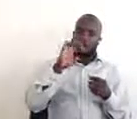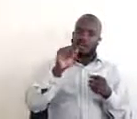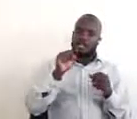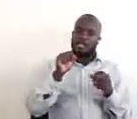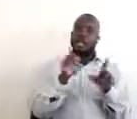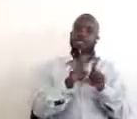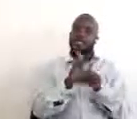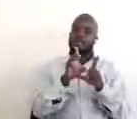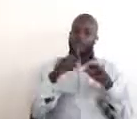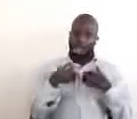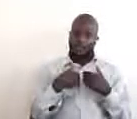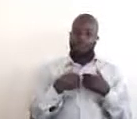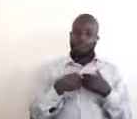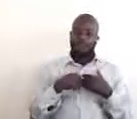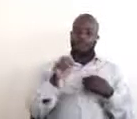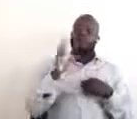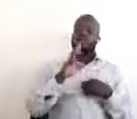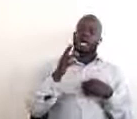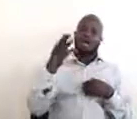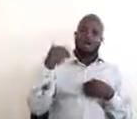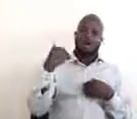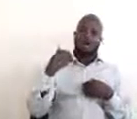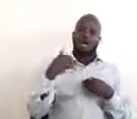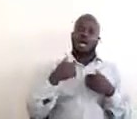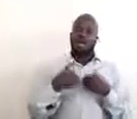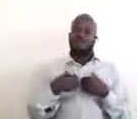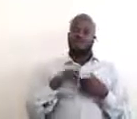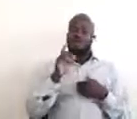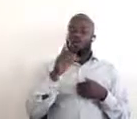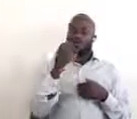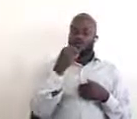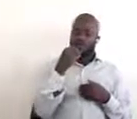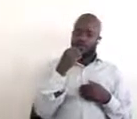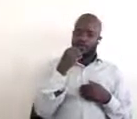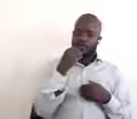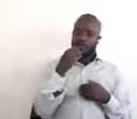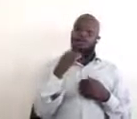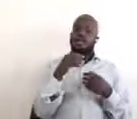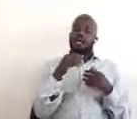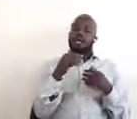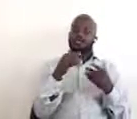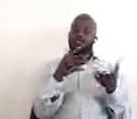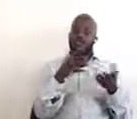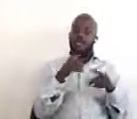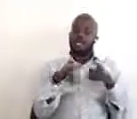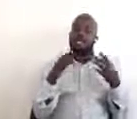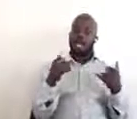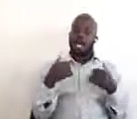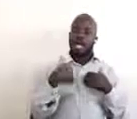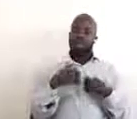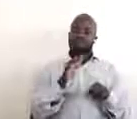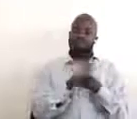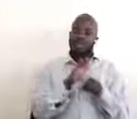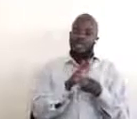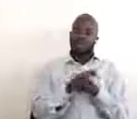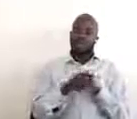that is. And they have, it used to be that there was just one food pyramid, and now